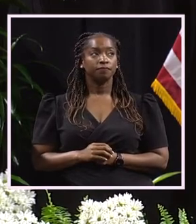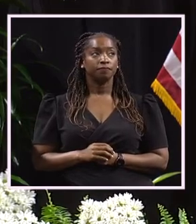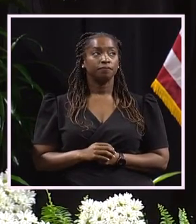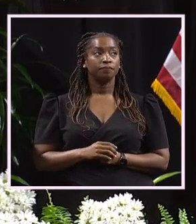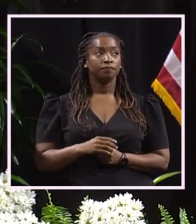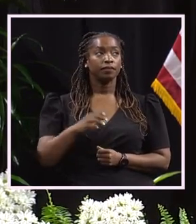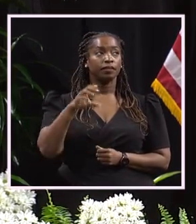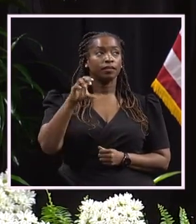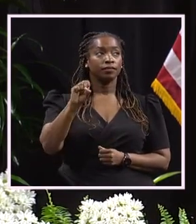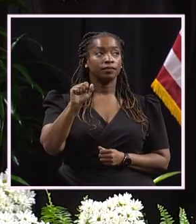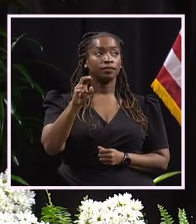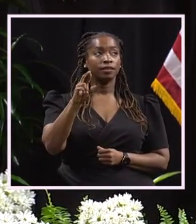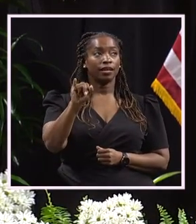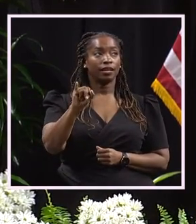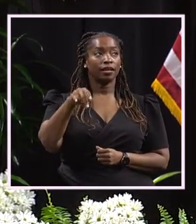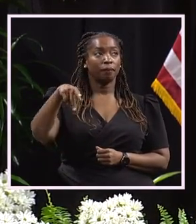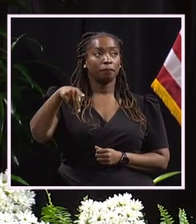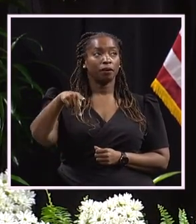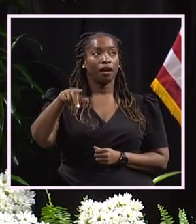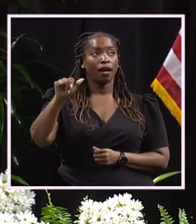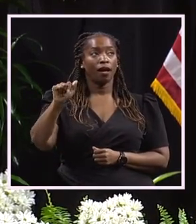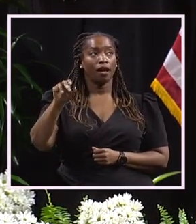Sari Princess Amaya.